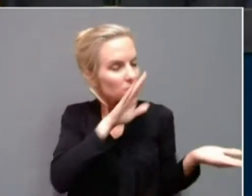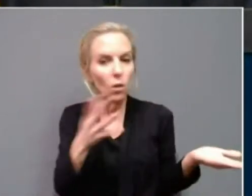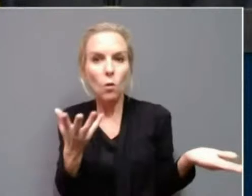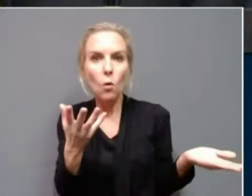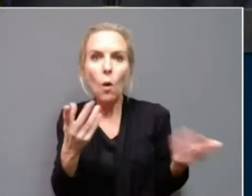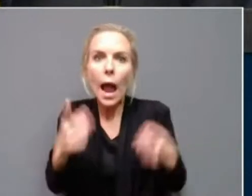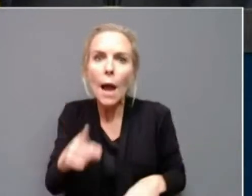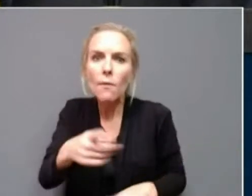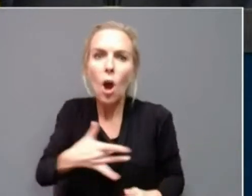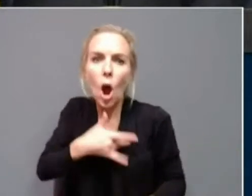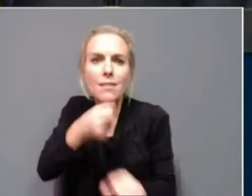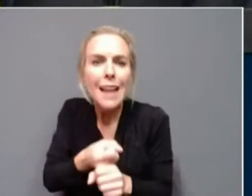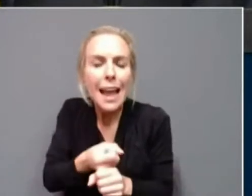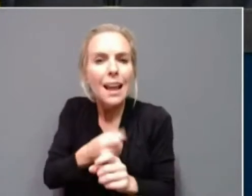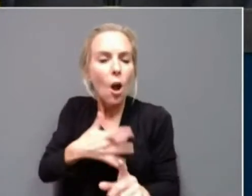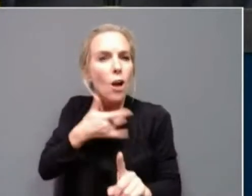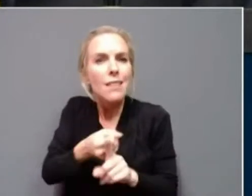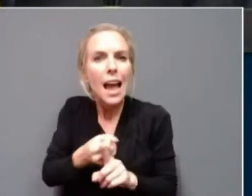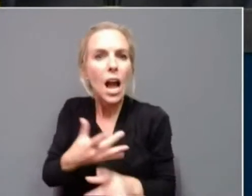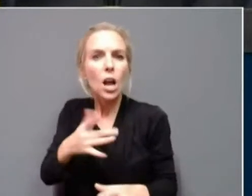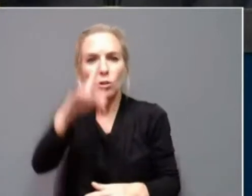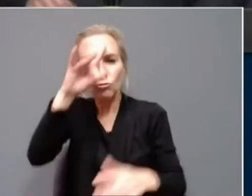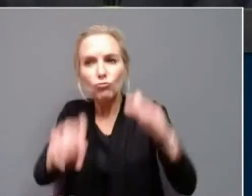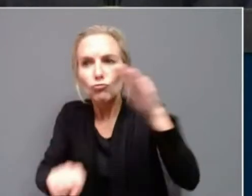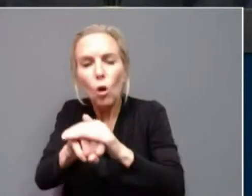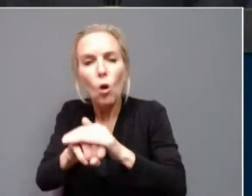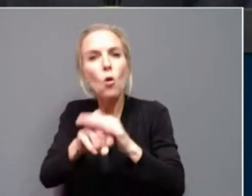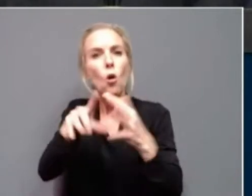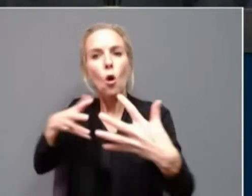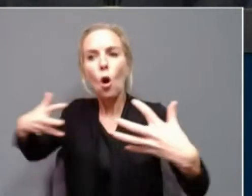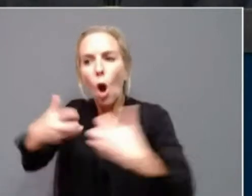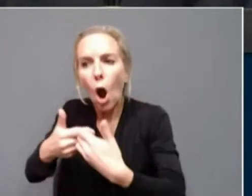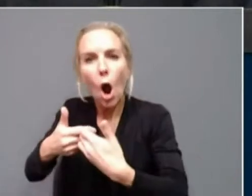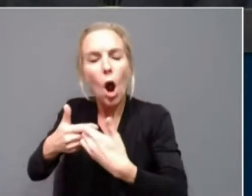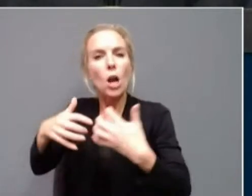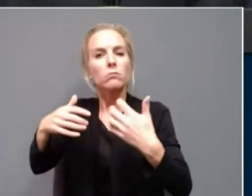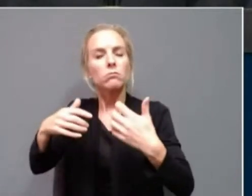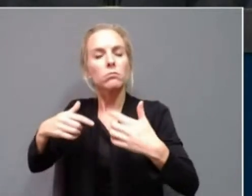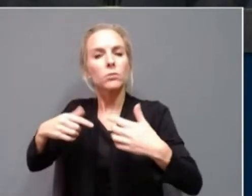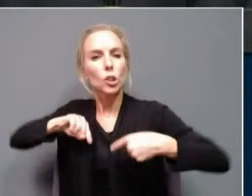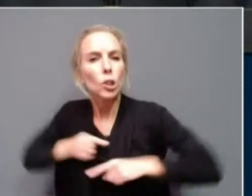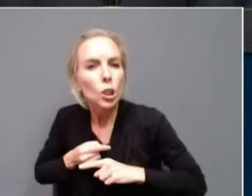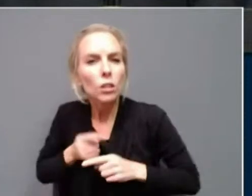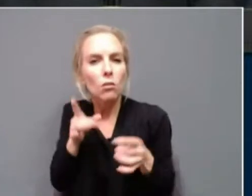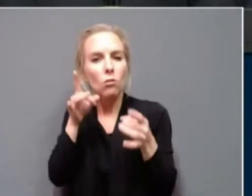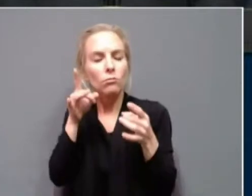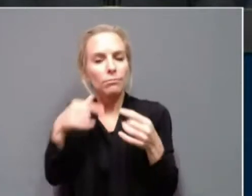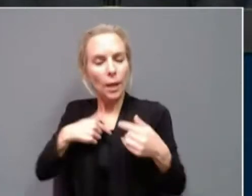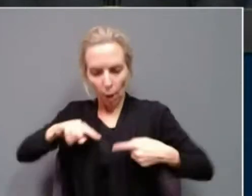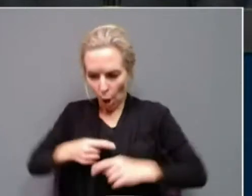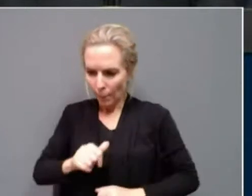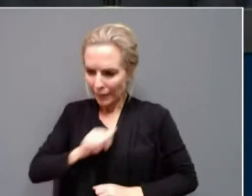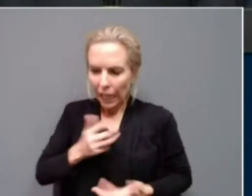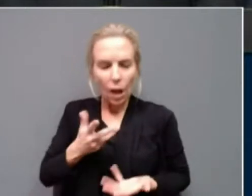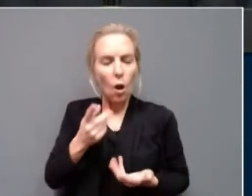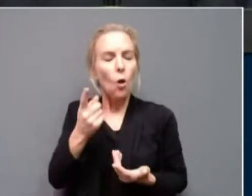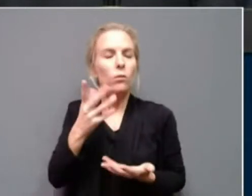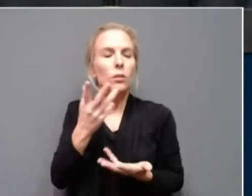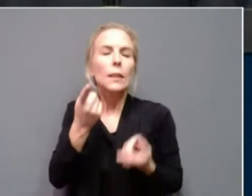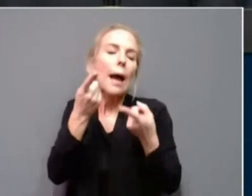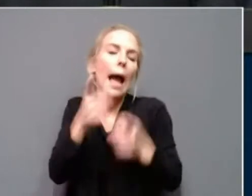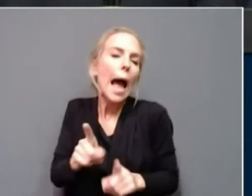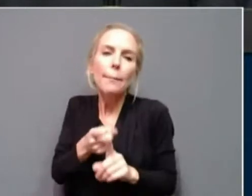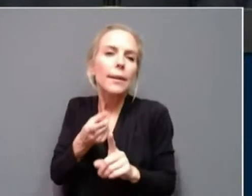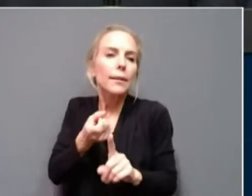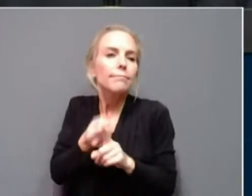were in a car accident, if you fall and hurt yourself very badly, if you were harmed, your ability to get treatment can